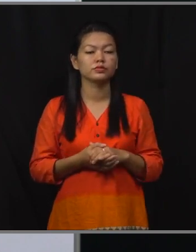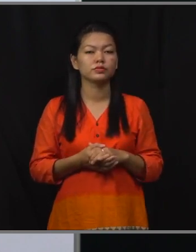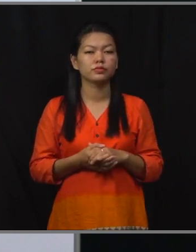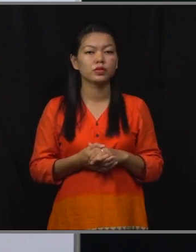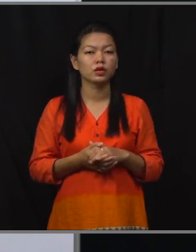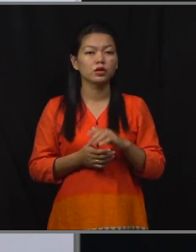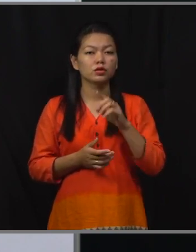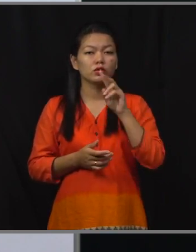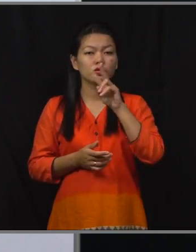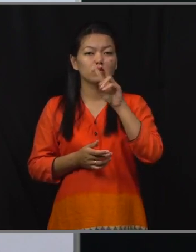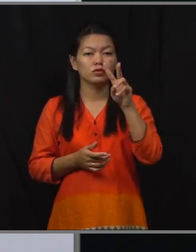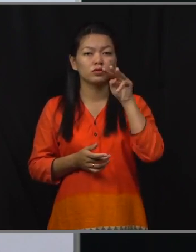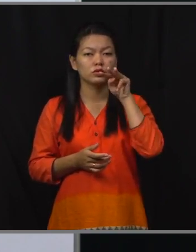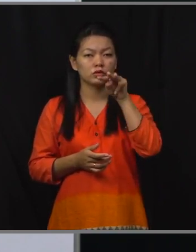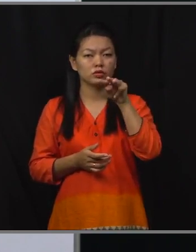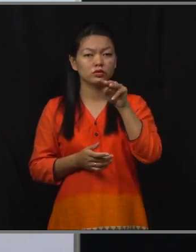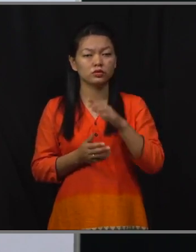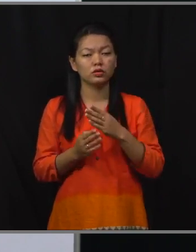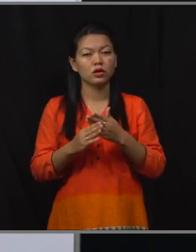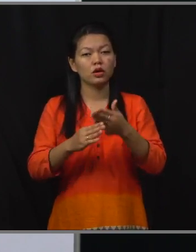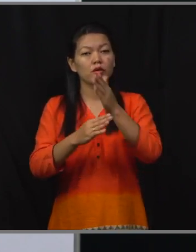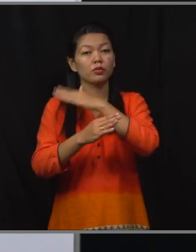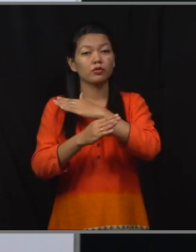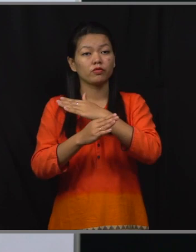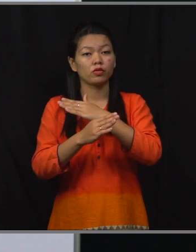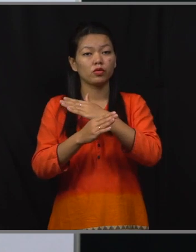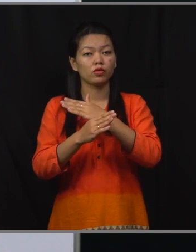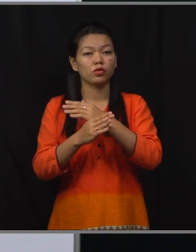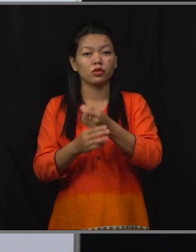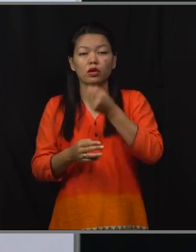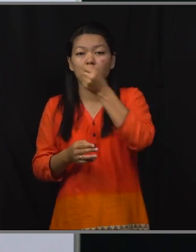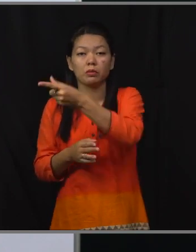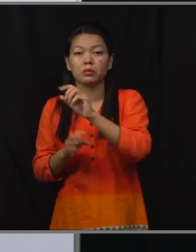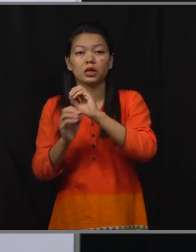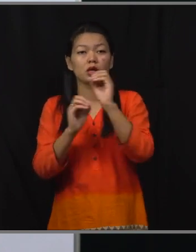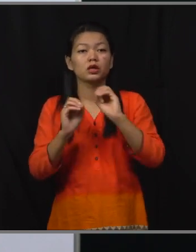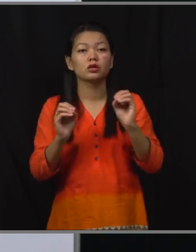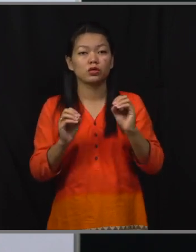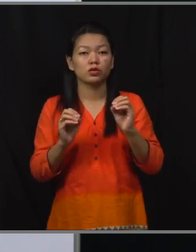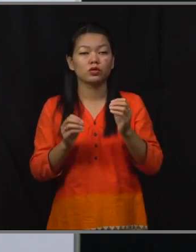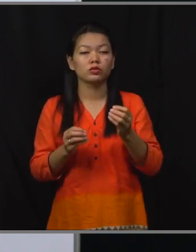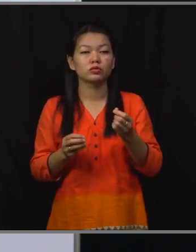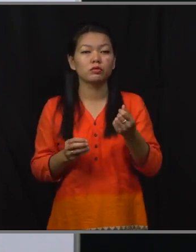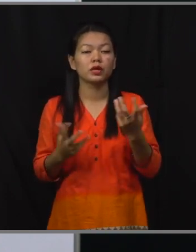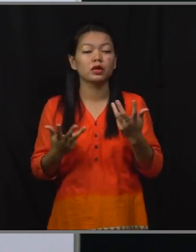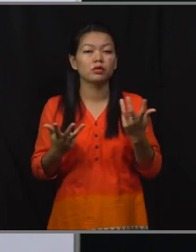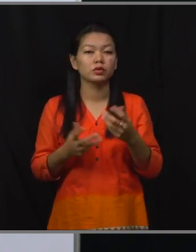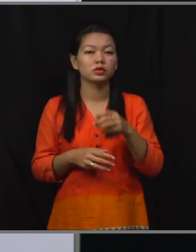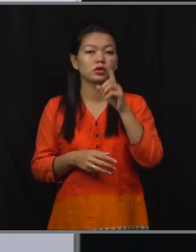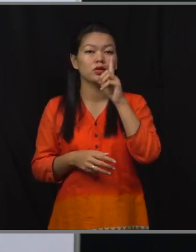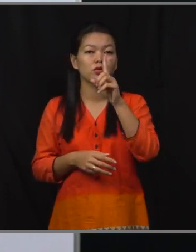So out of 22,000, there was a outstanding in the beginning. That is